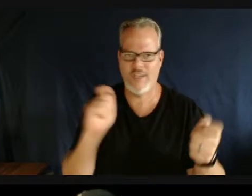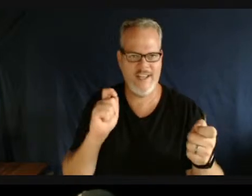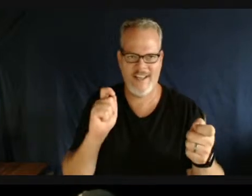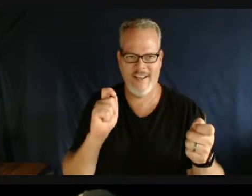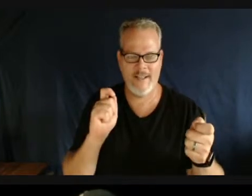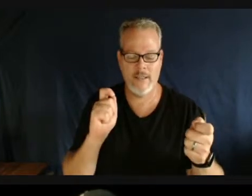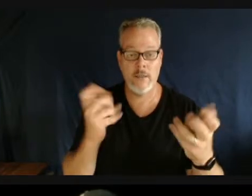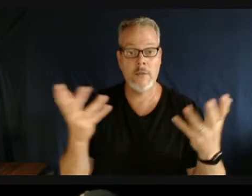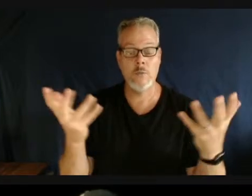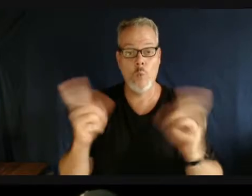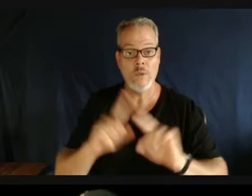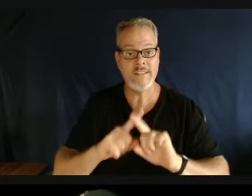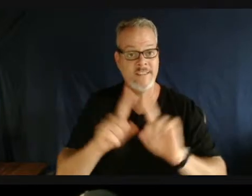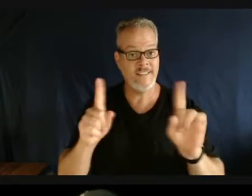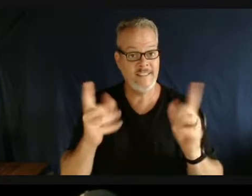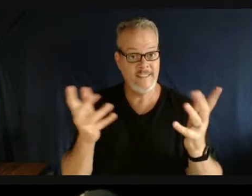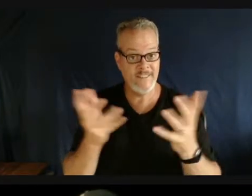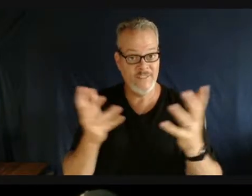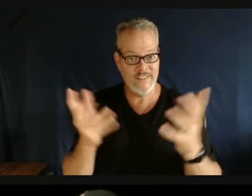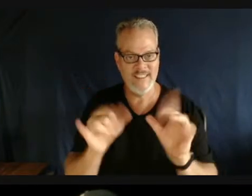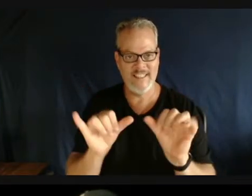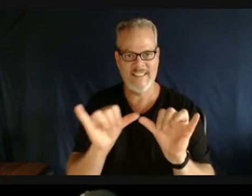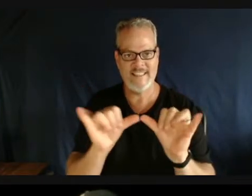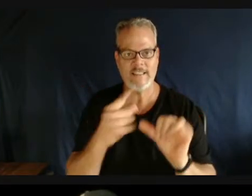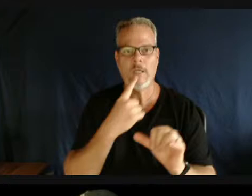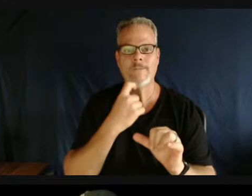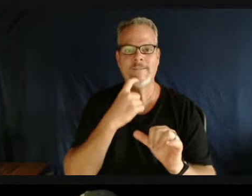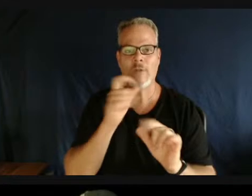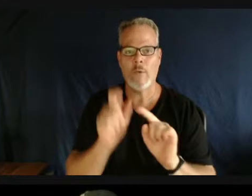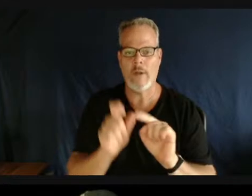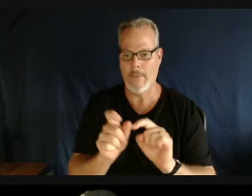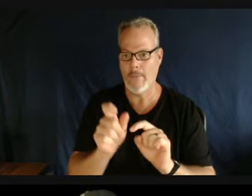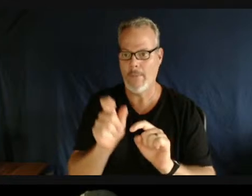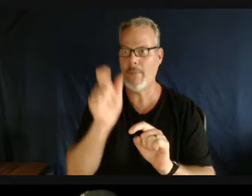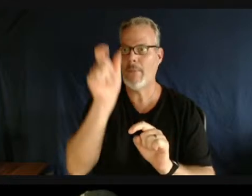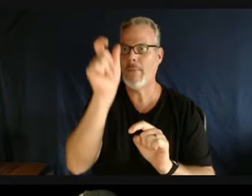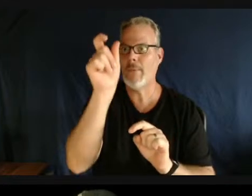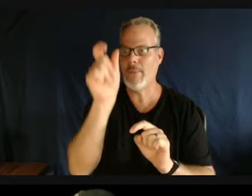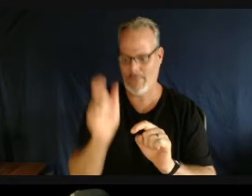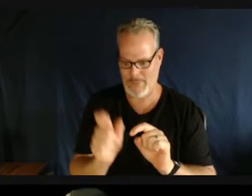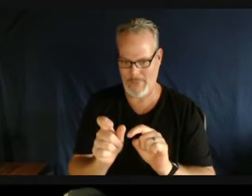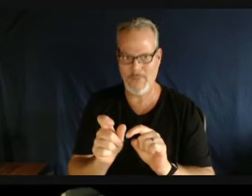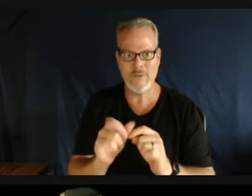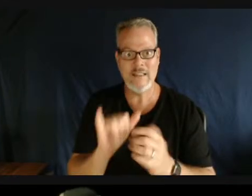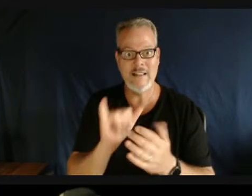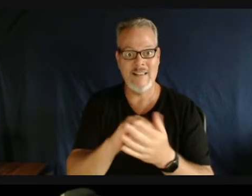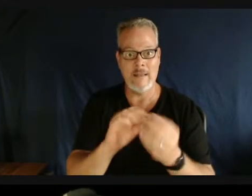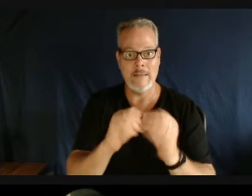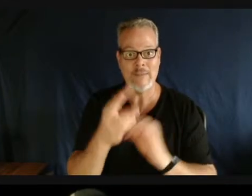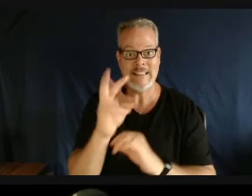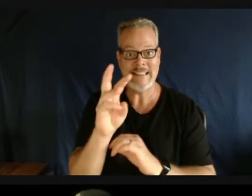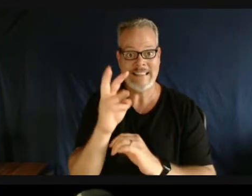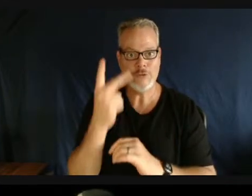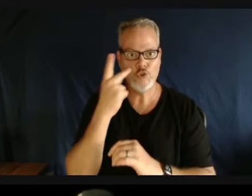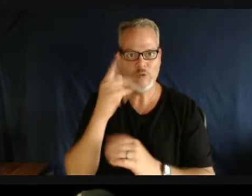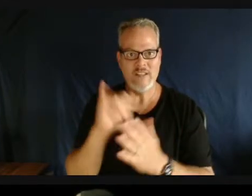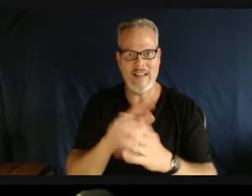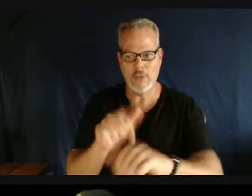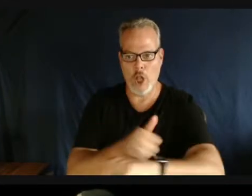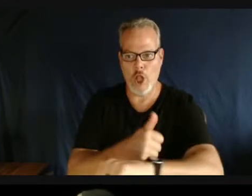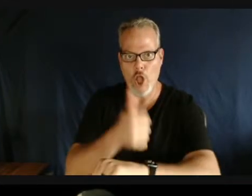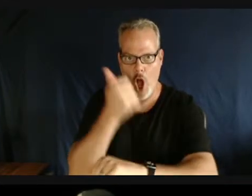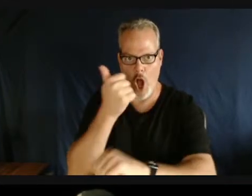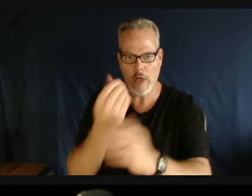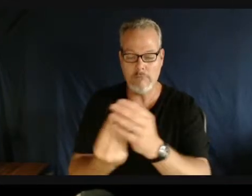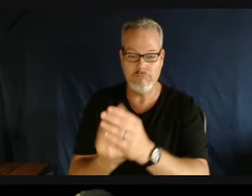is different is the size of the red bar in episode 16. You can see it is one of the longer high fountaining